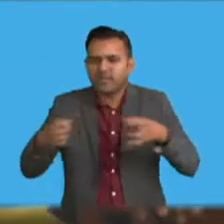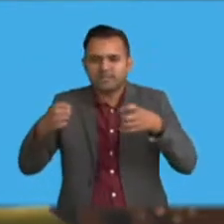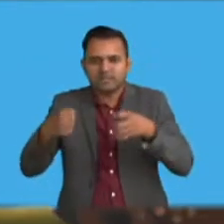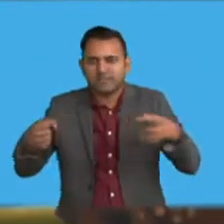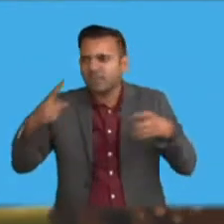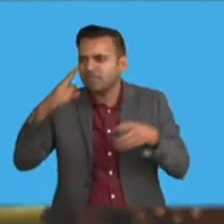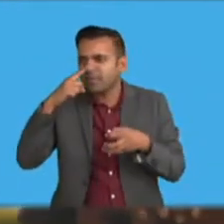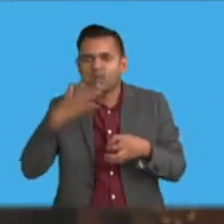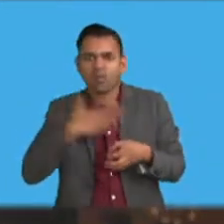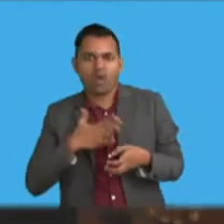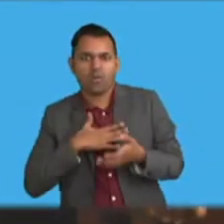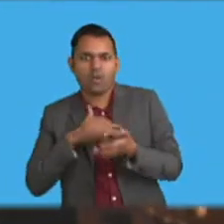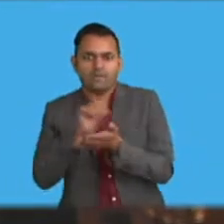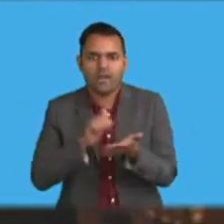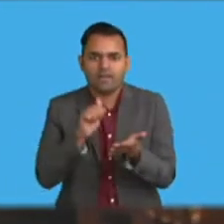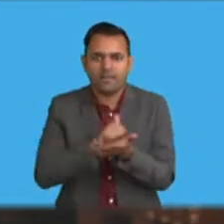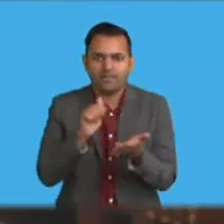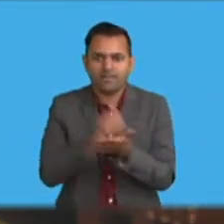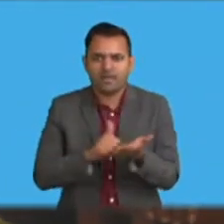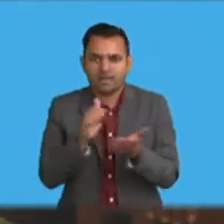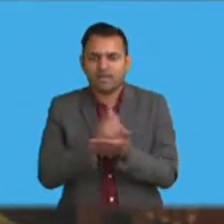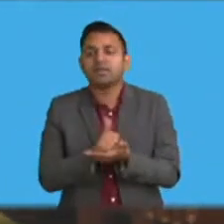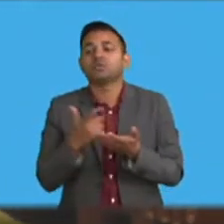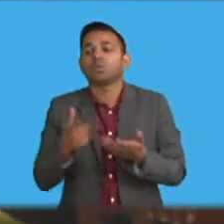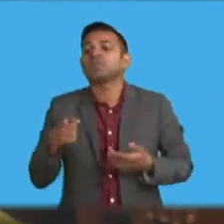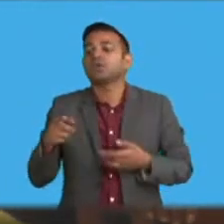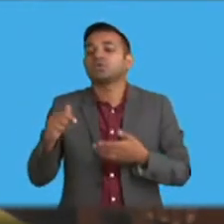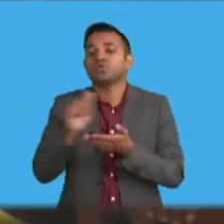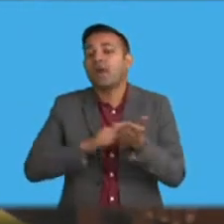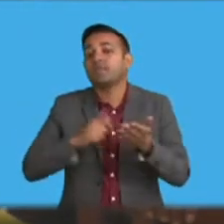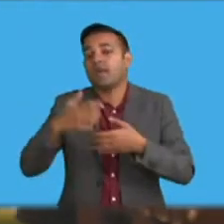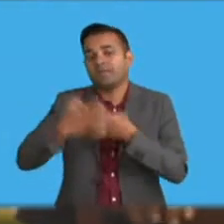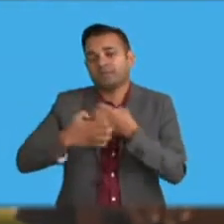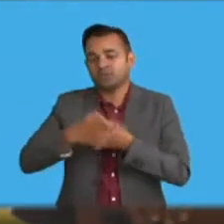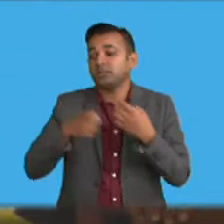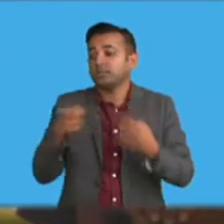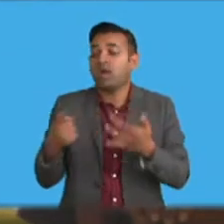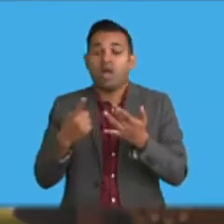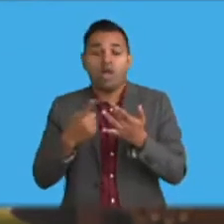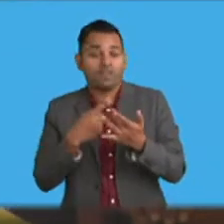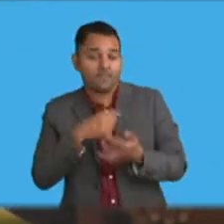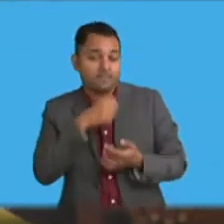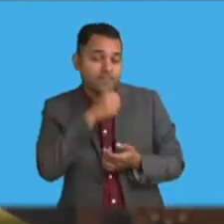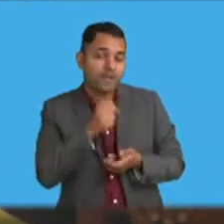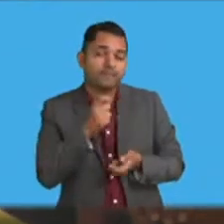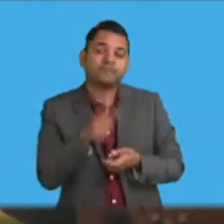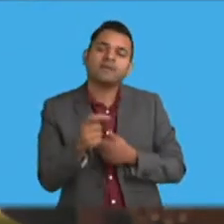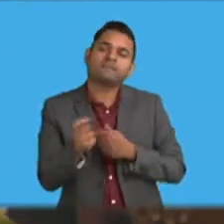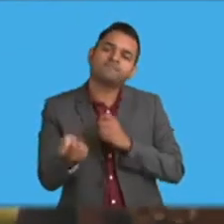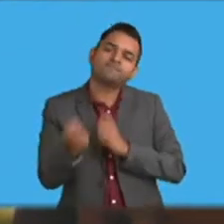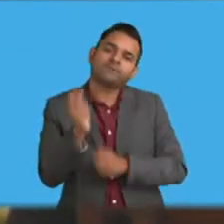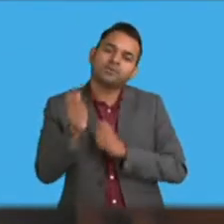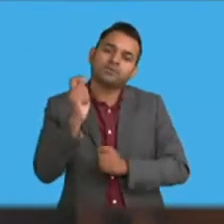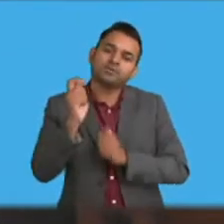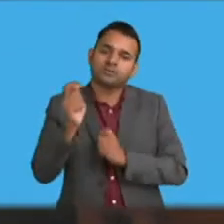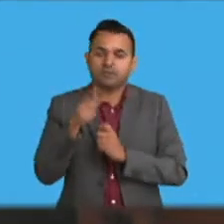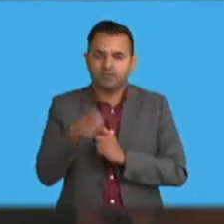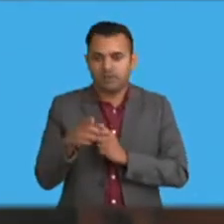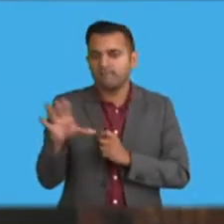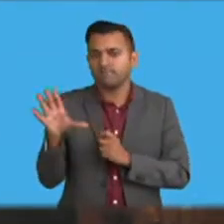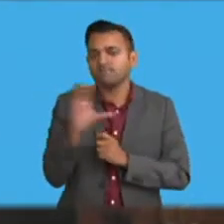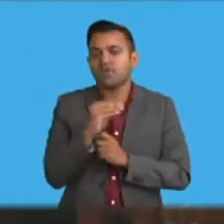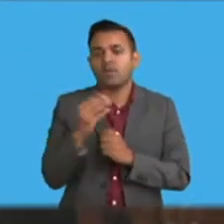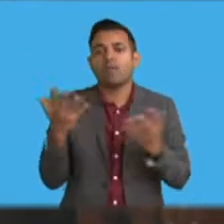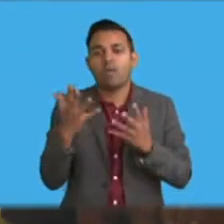Speaker, we have Mr. Meli Kenawai, who is a fisherman from Nangarani in Rewa, Madam